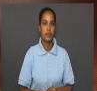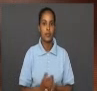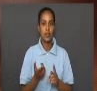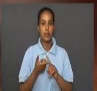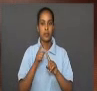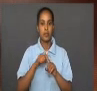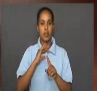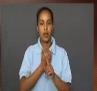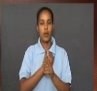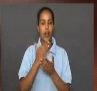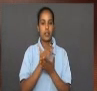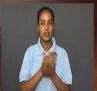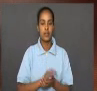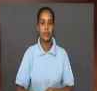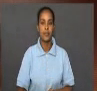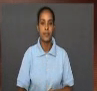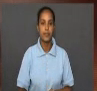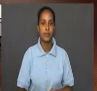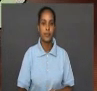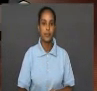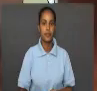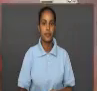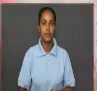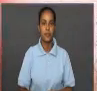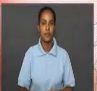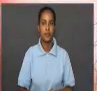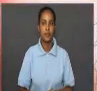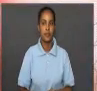Let's get back to our lesson.